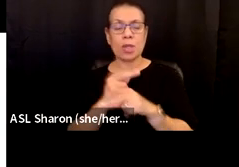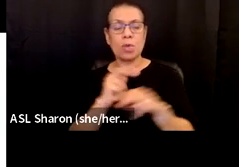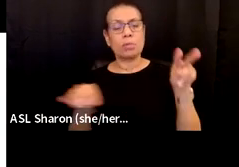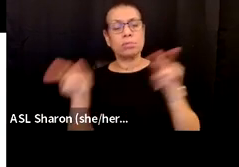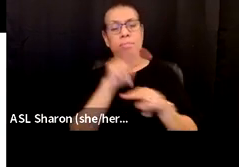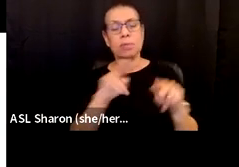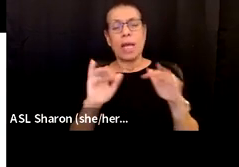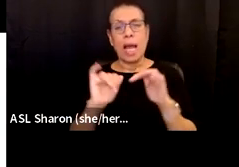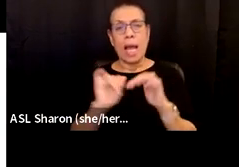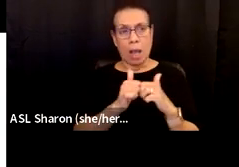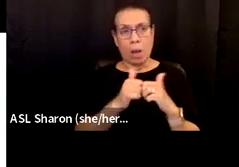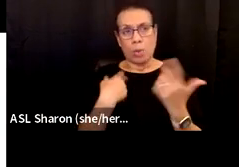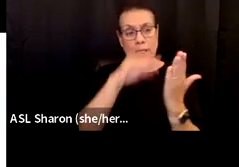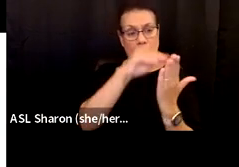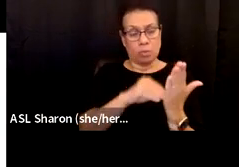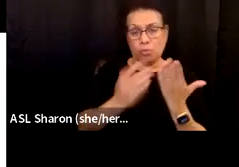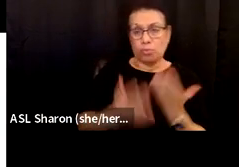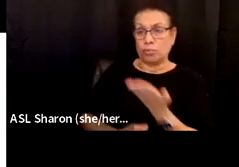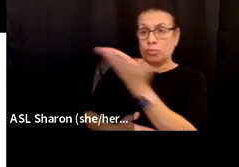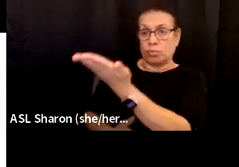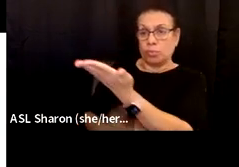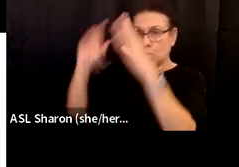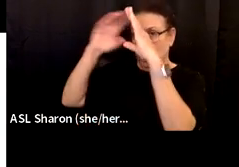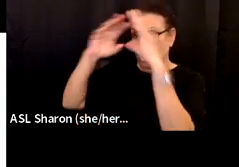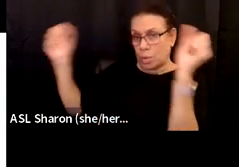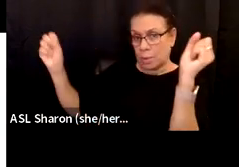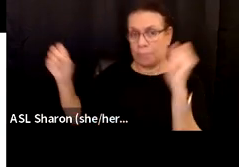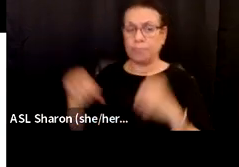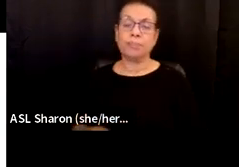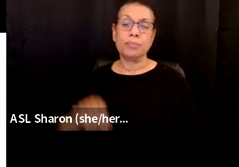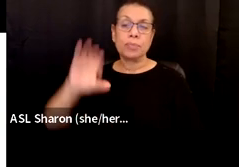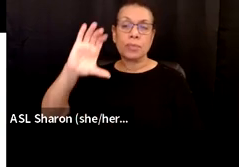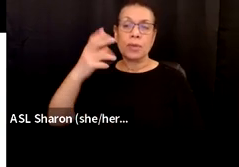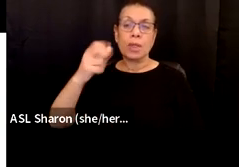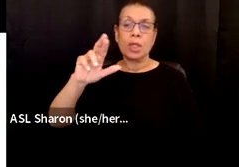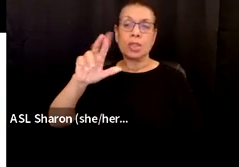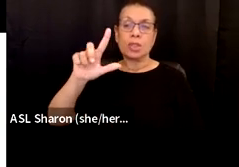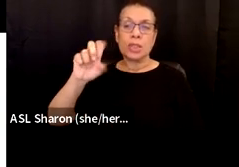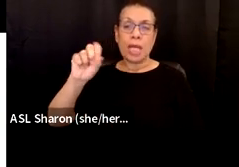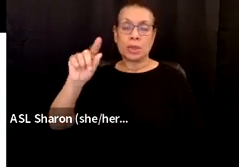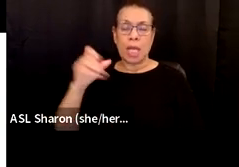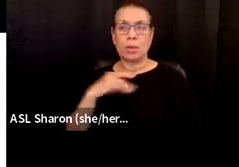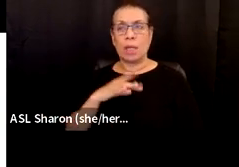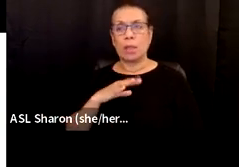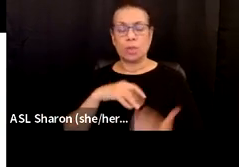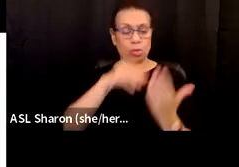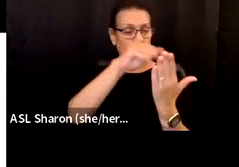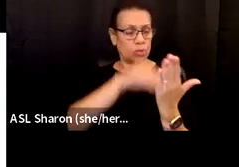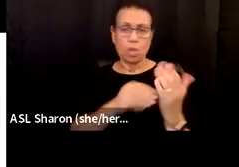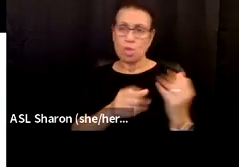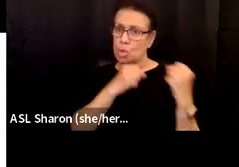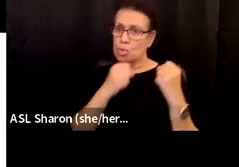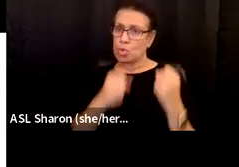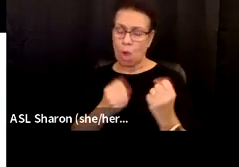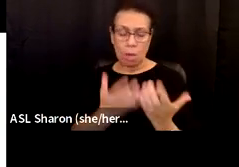superintendent for consideration in the charlestown context we have a an amazing prospectus that has some really strong components